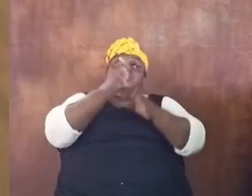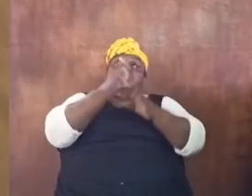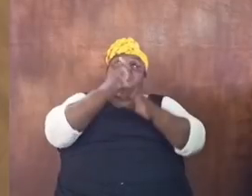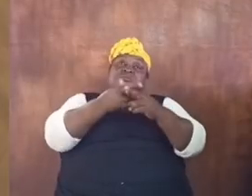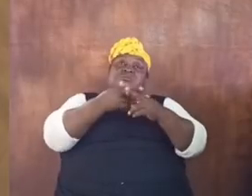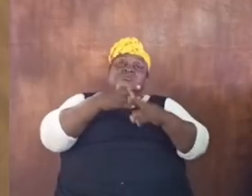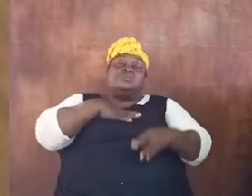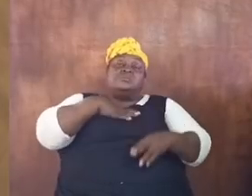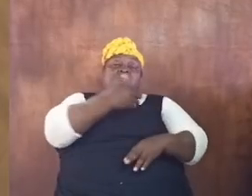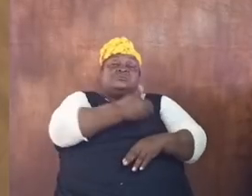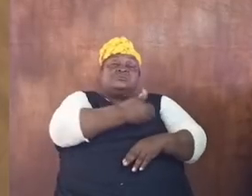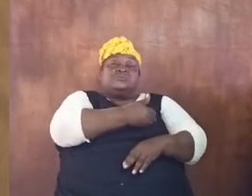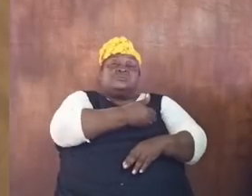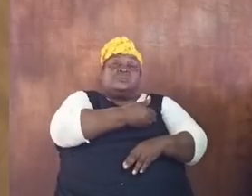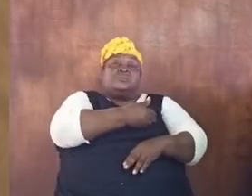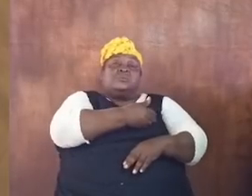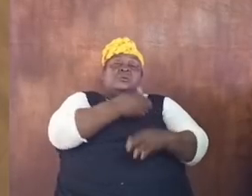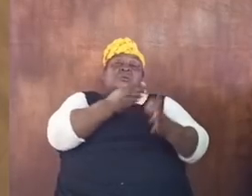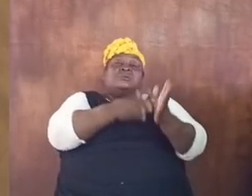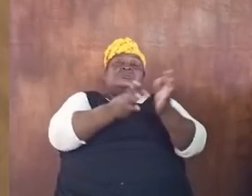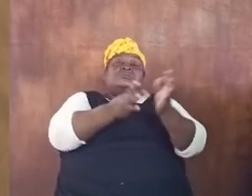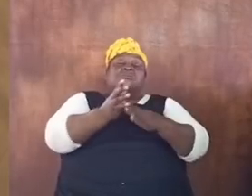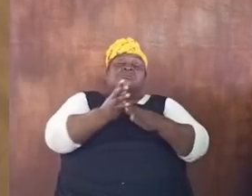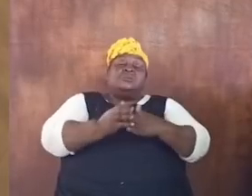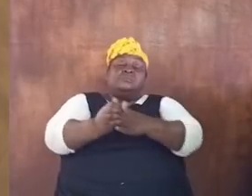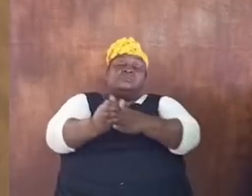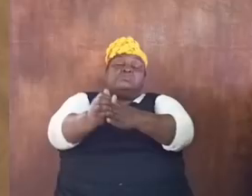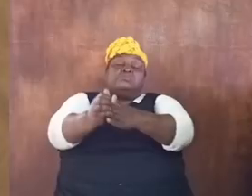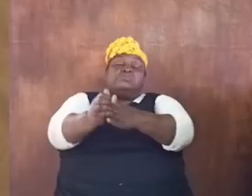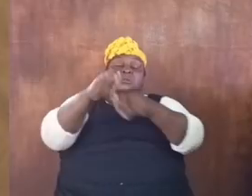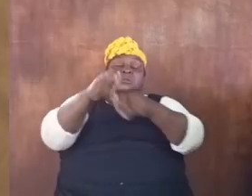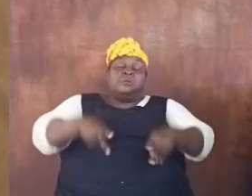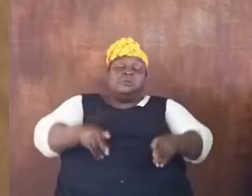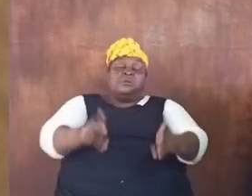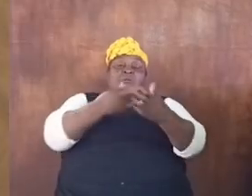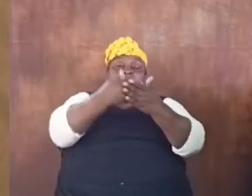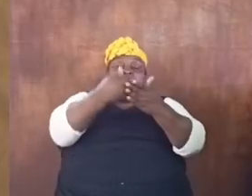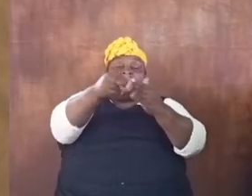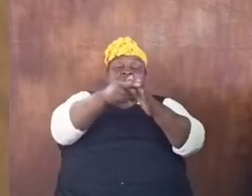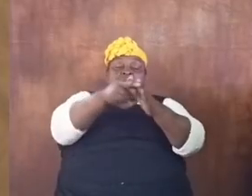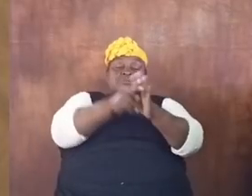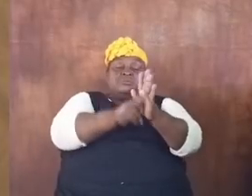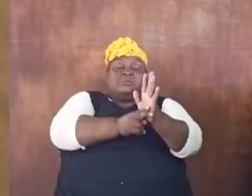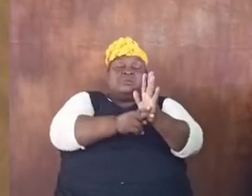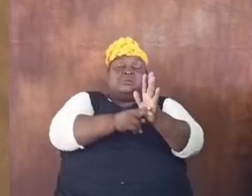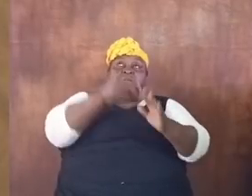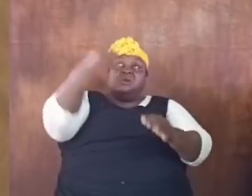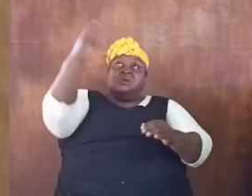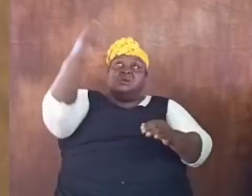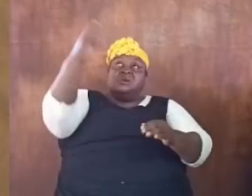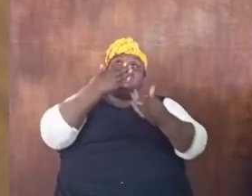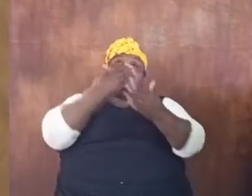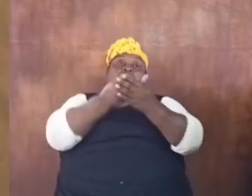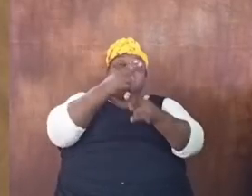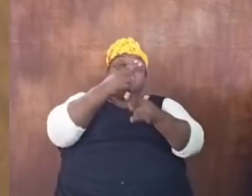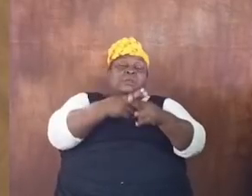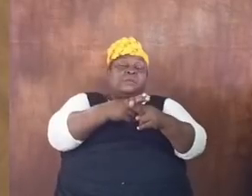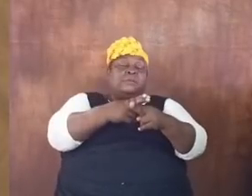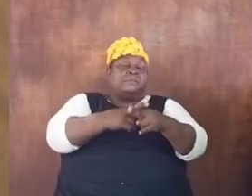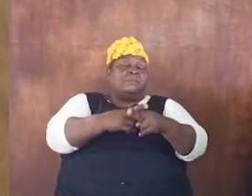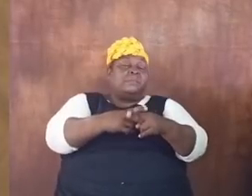My soul. He leadeth me in the paths of righteousness for his name's